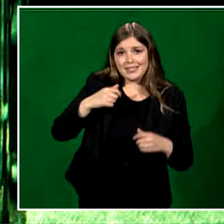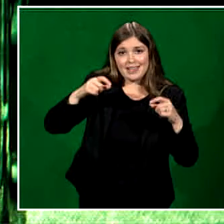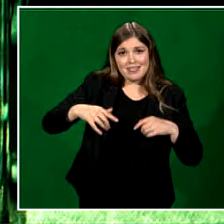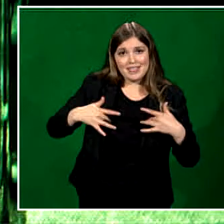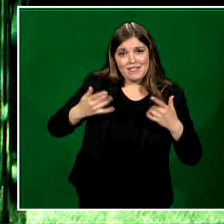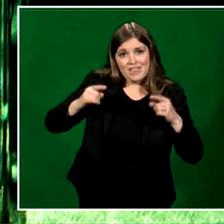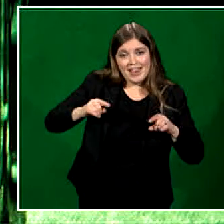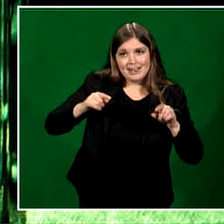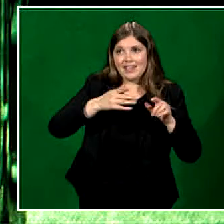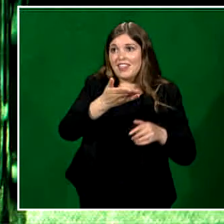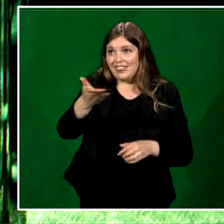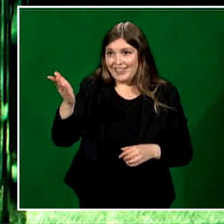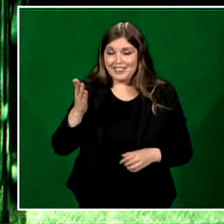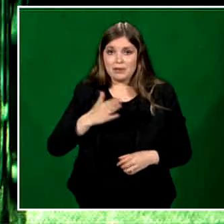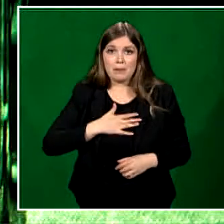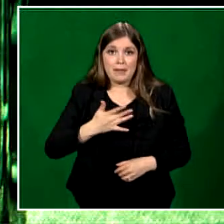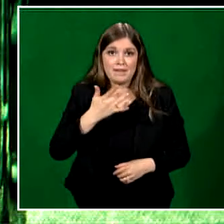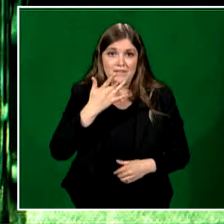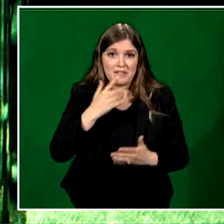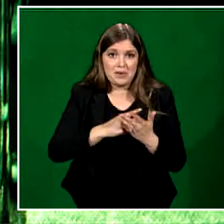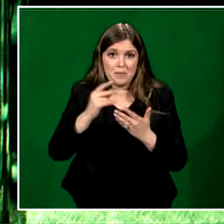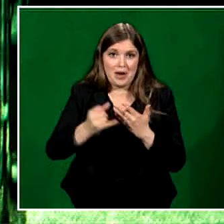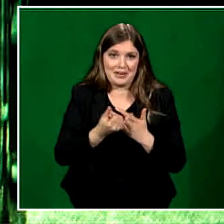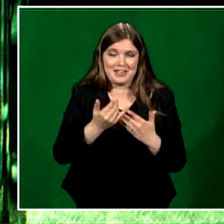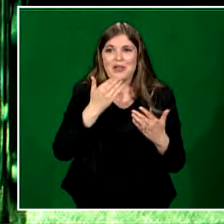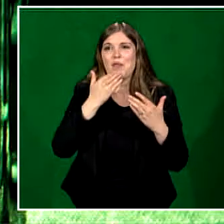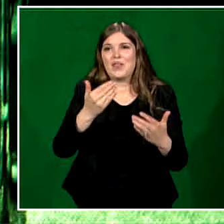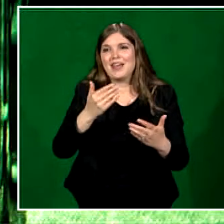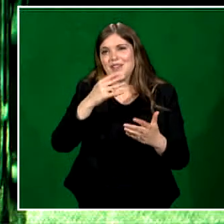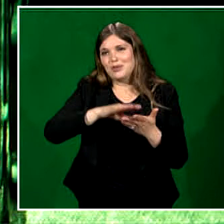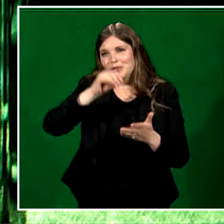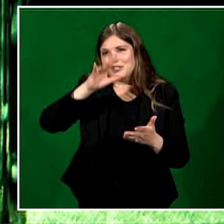favorite projects. So thank you, students, for your brilliant